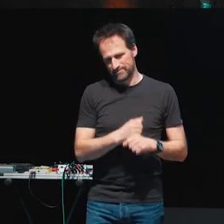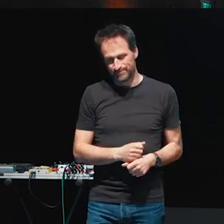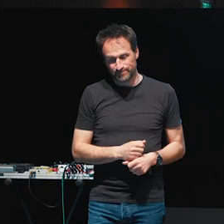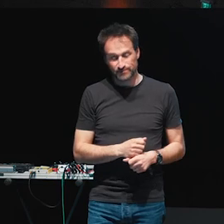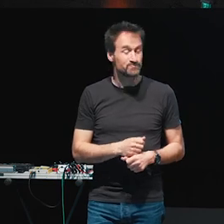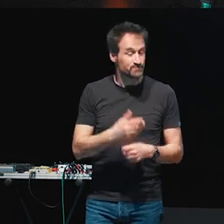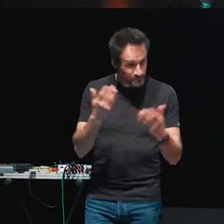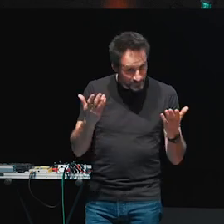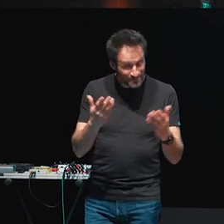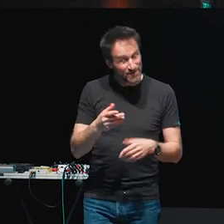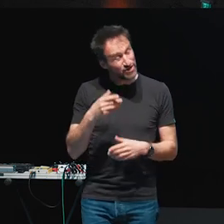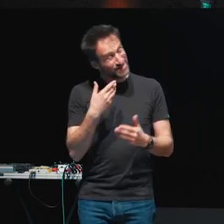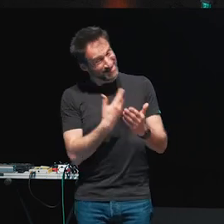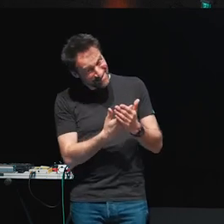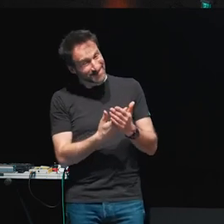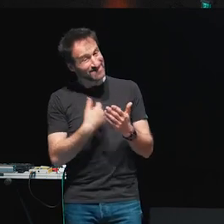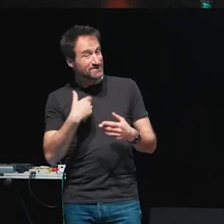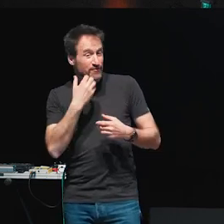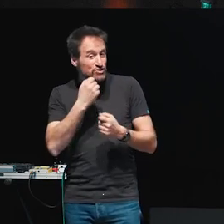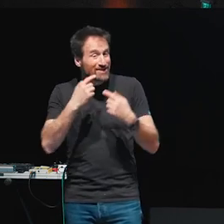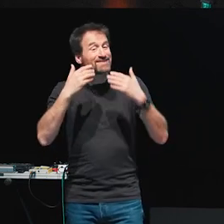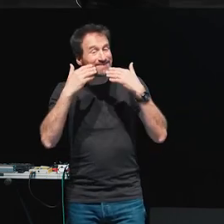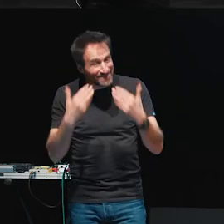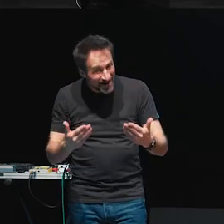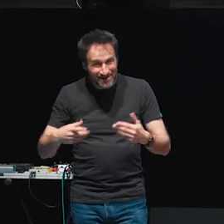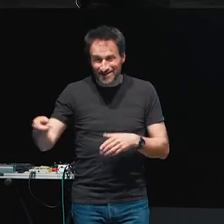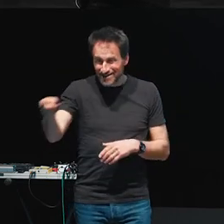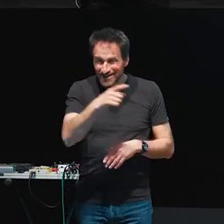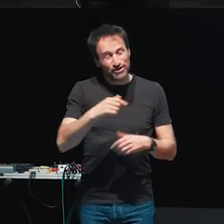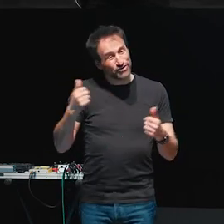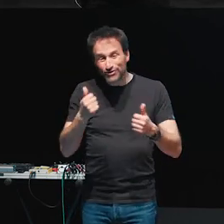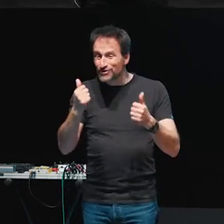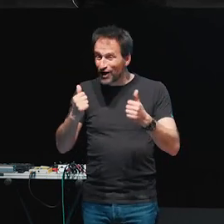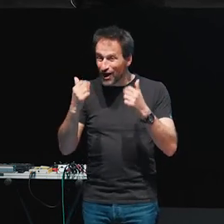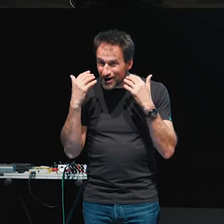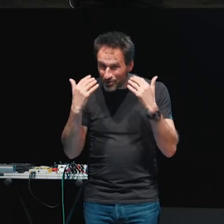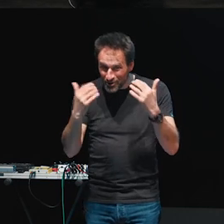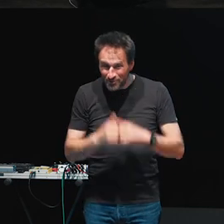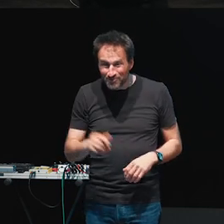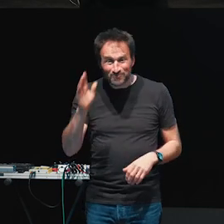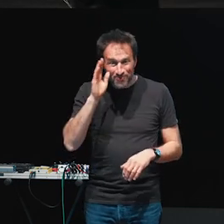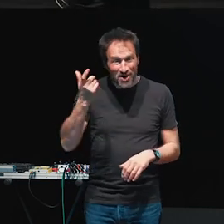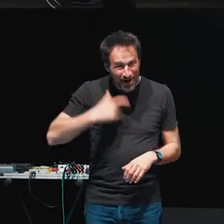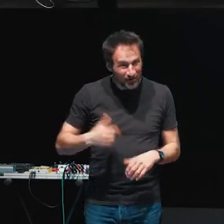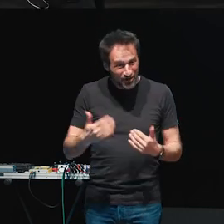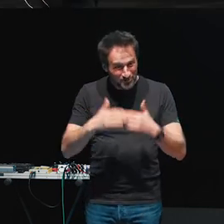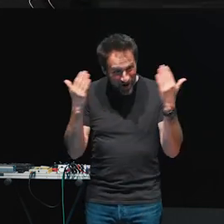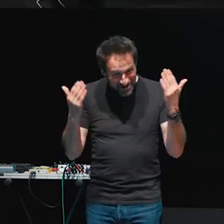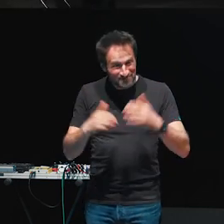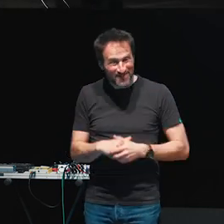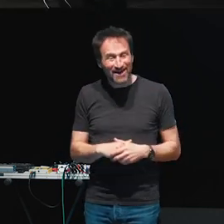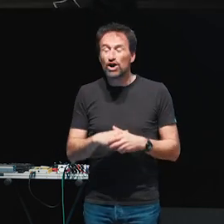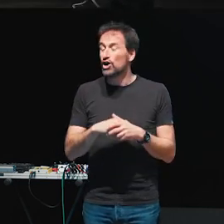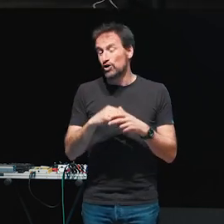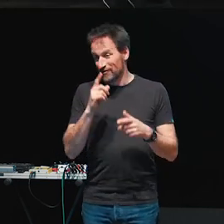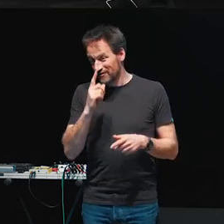And with that, I would like to thank you all for being such an amazing audience, for listening to me in the morning. And if